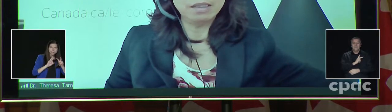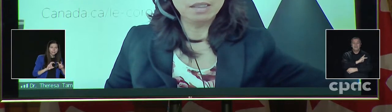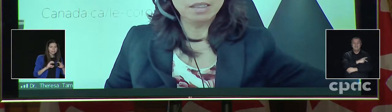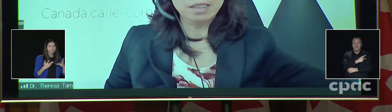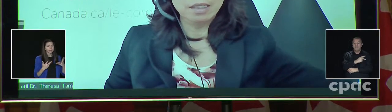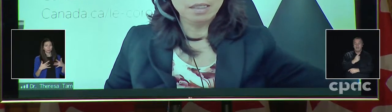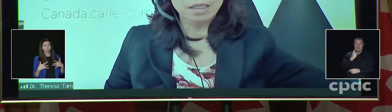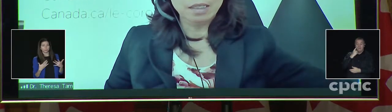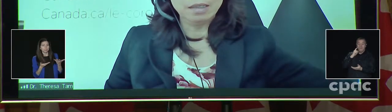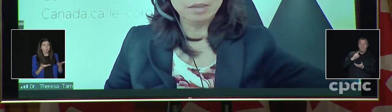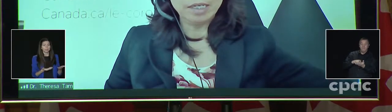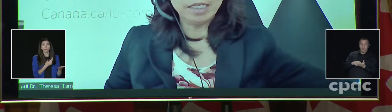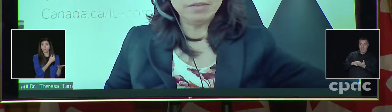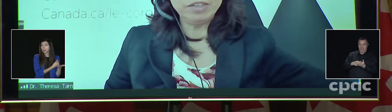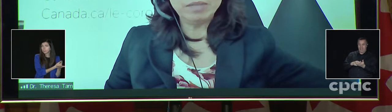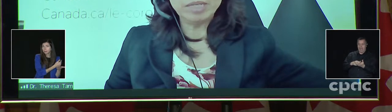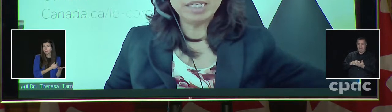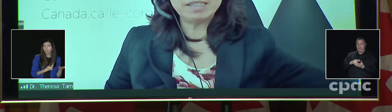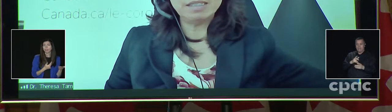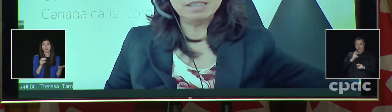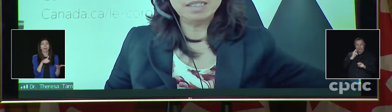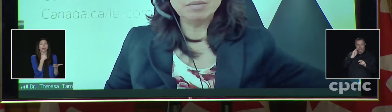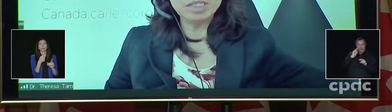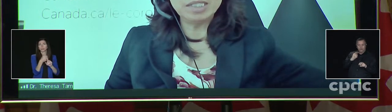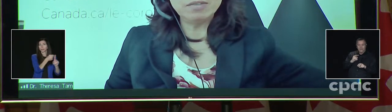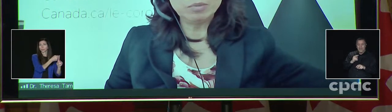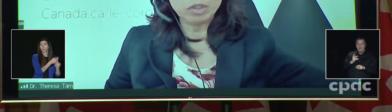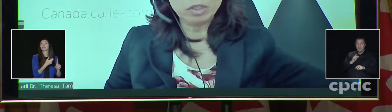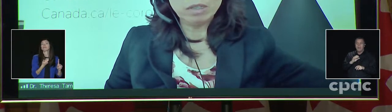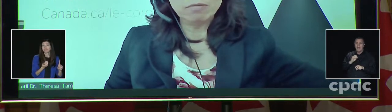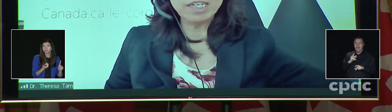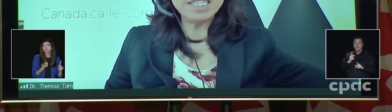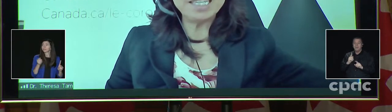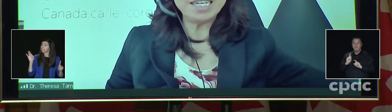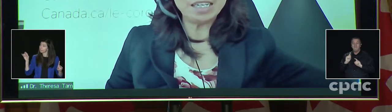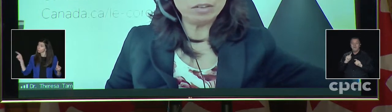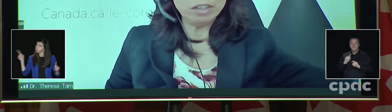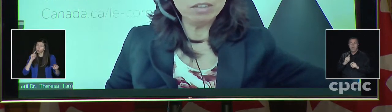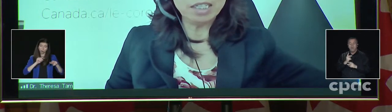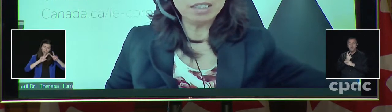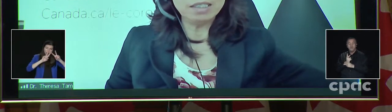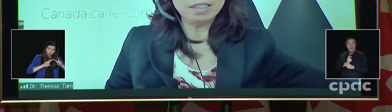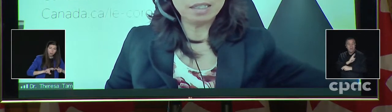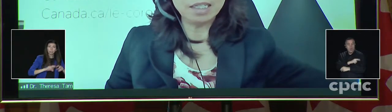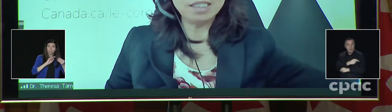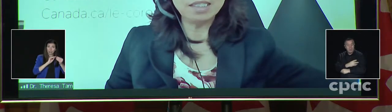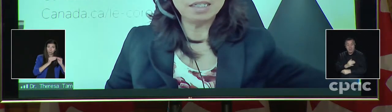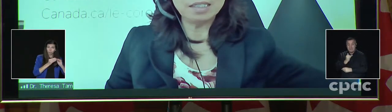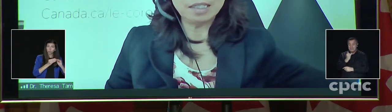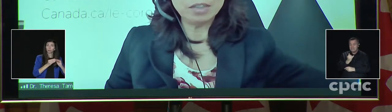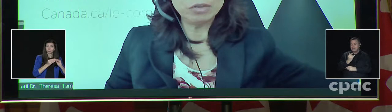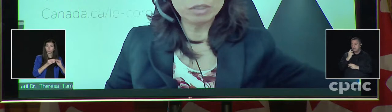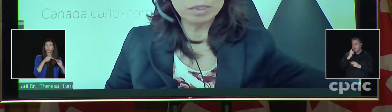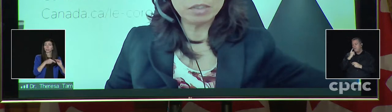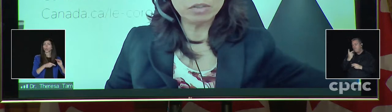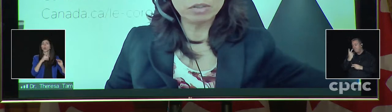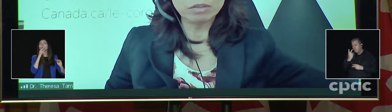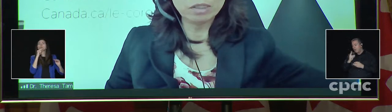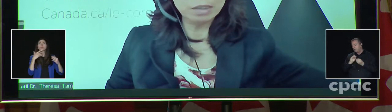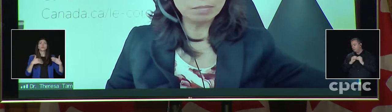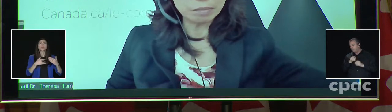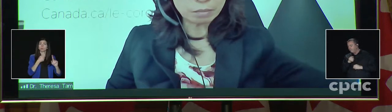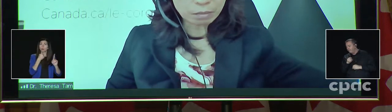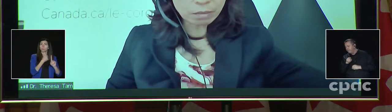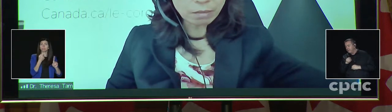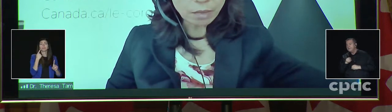impacts. And if you unpacked the numbers even more, right now, those cases are in the youngest age groups,